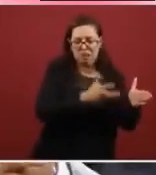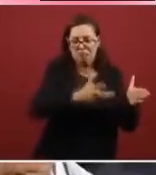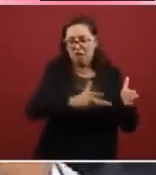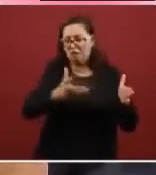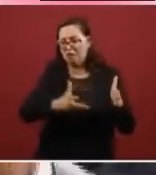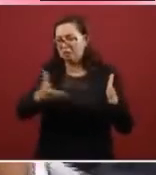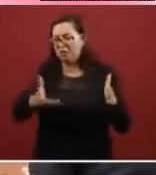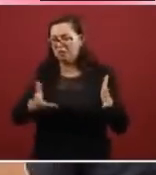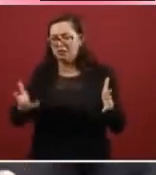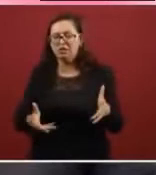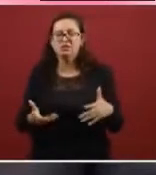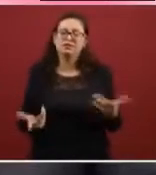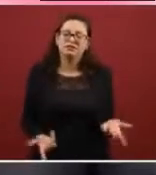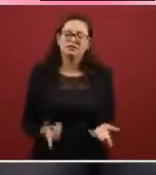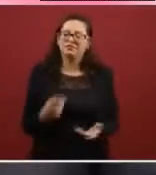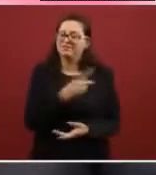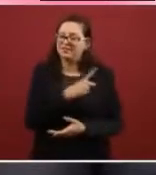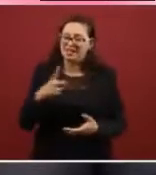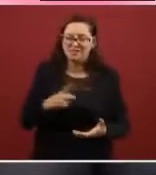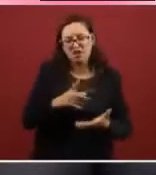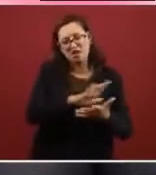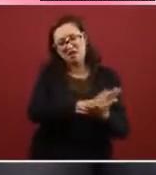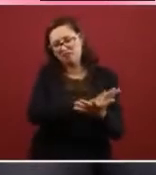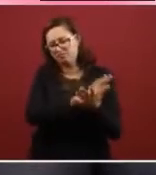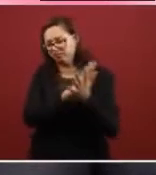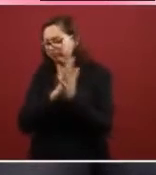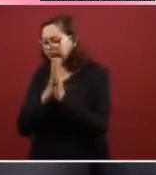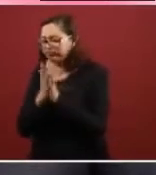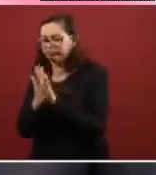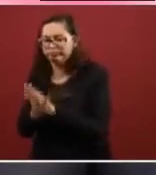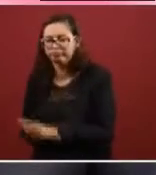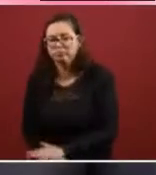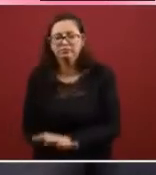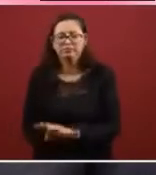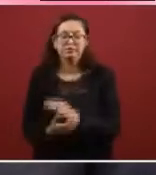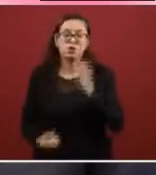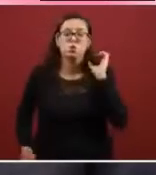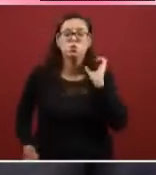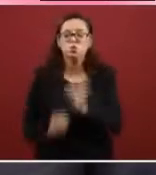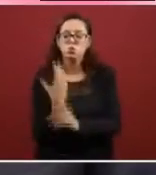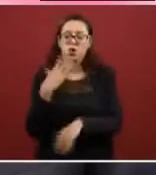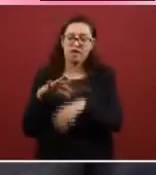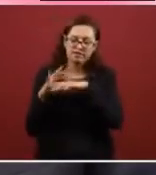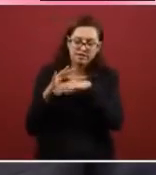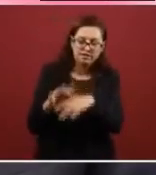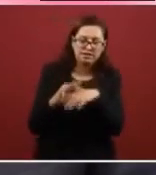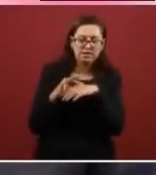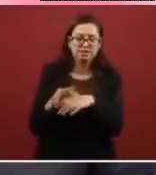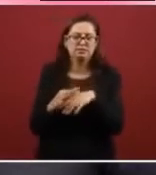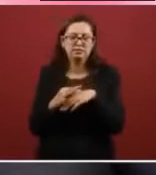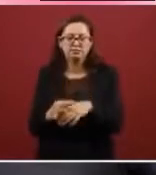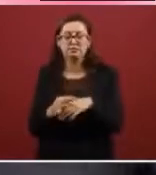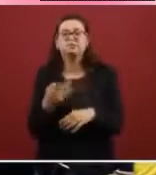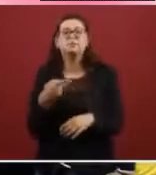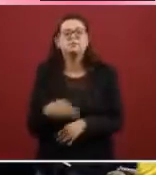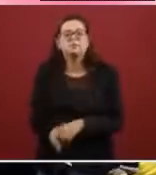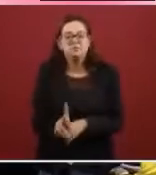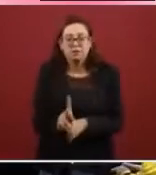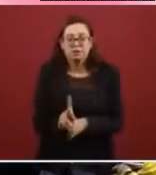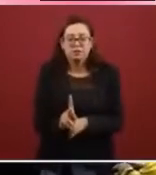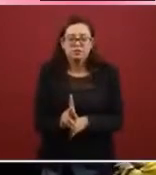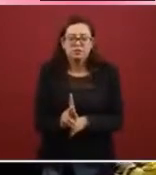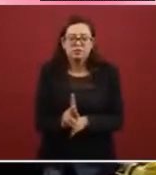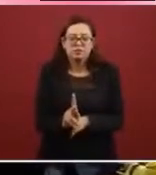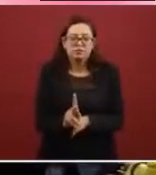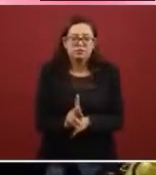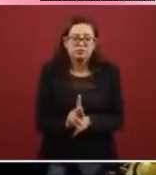these things tiene que modificar, need to be modified. O sea, es una realidad nueva, it's a new idea, pero a new, no completely new idea,